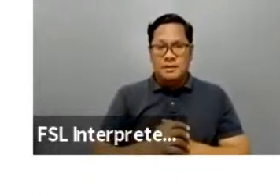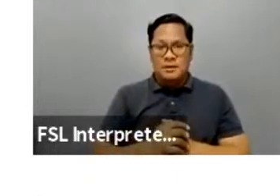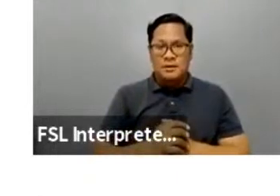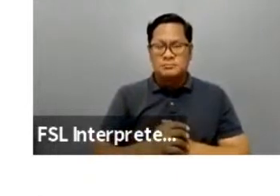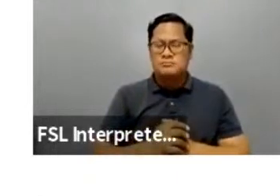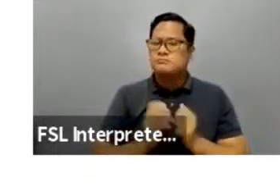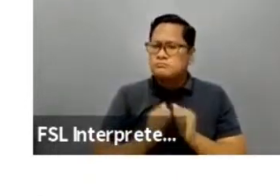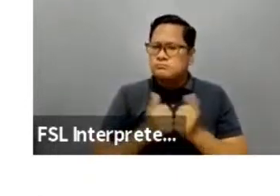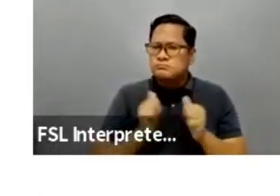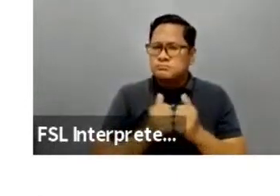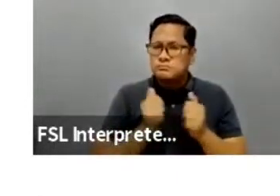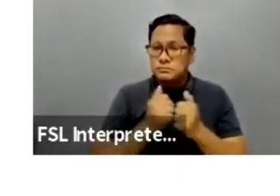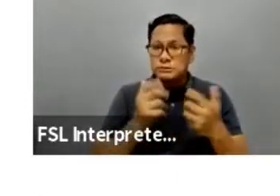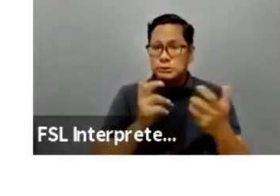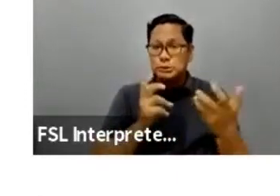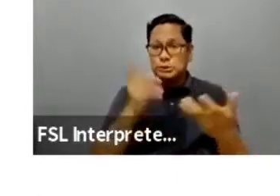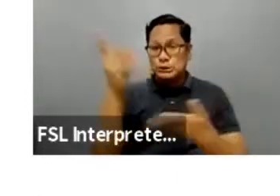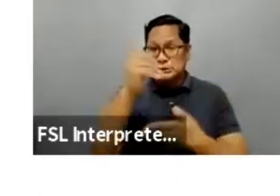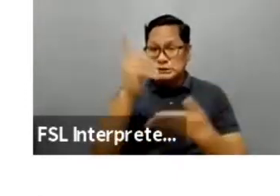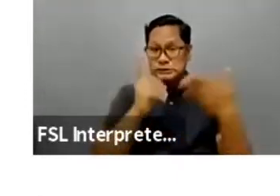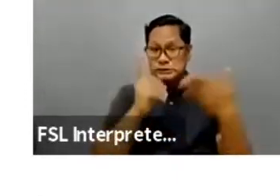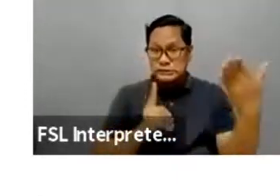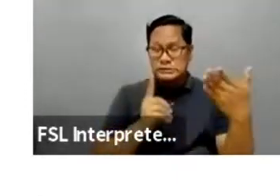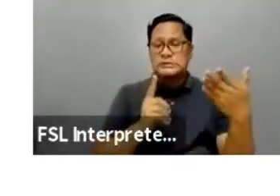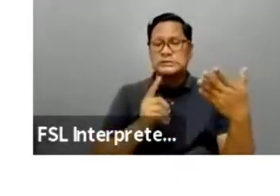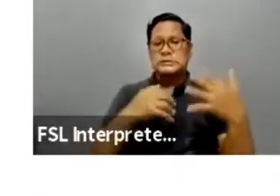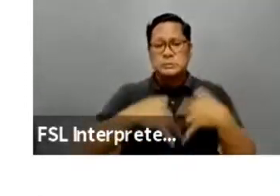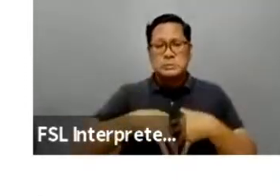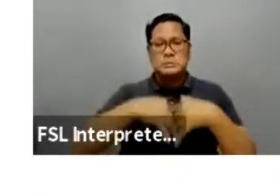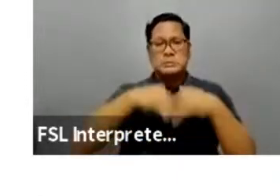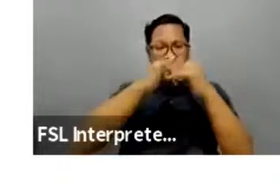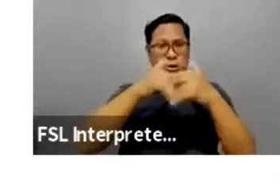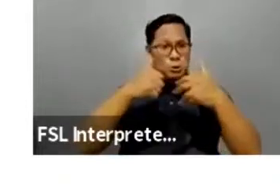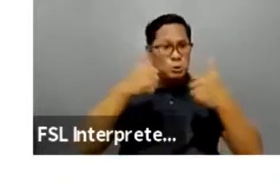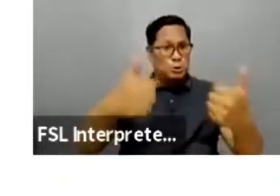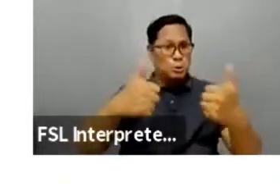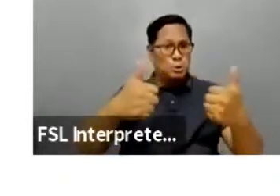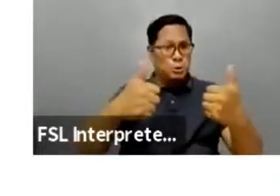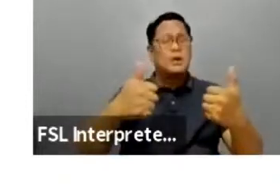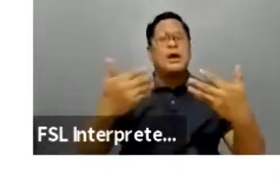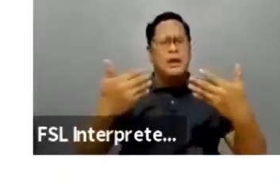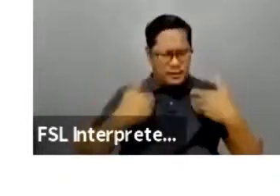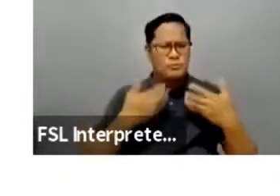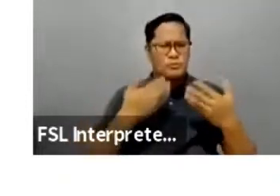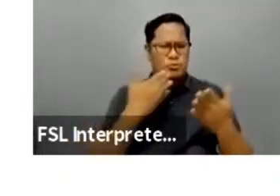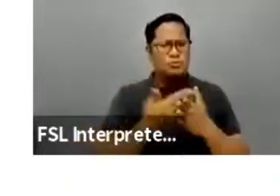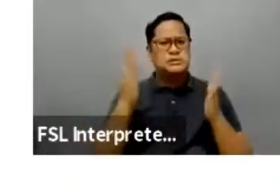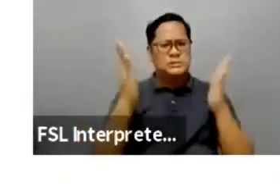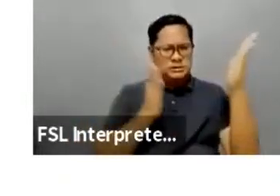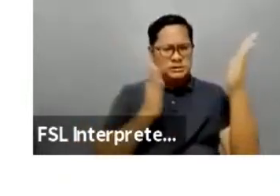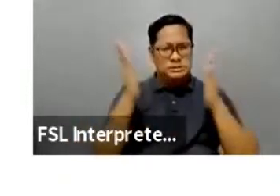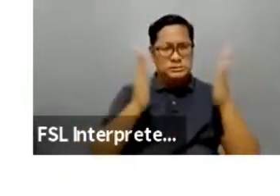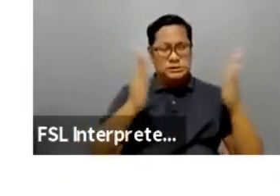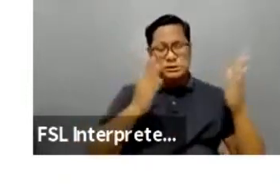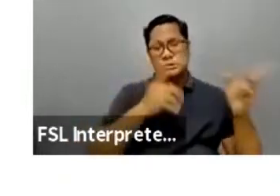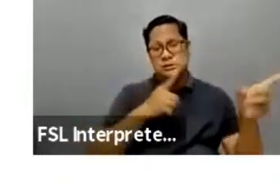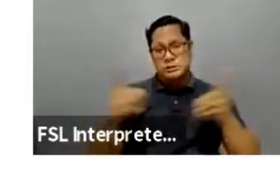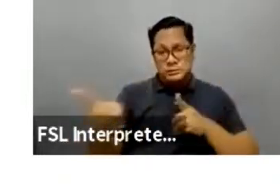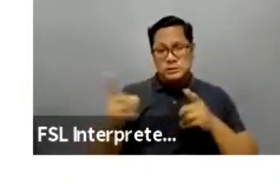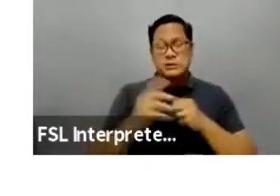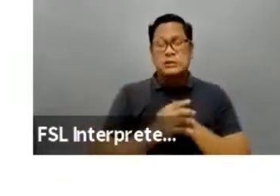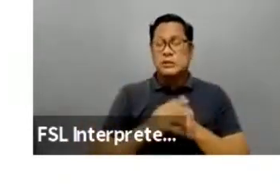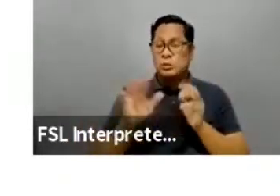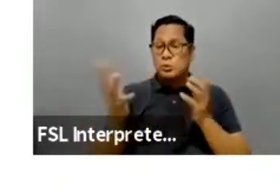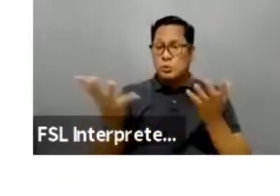How can you design and build better so you have better service delivery in a situation